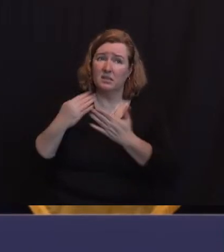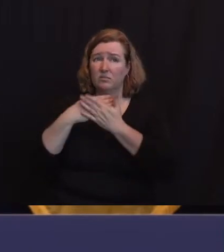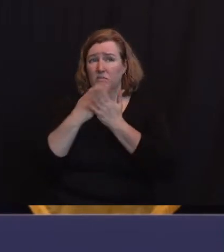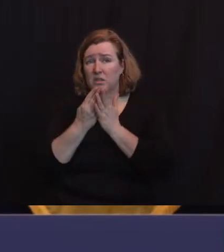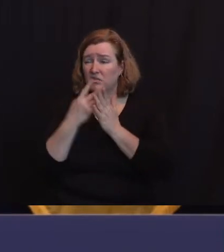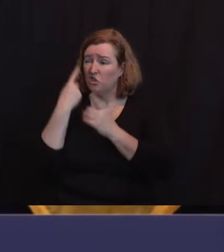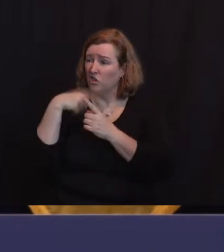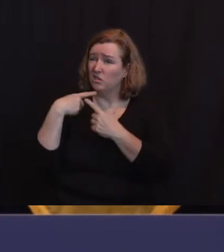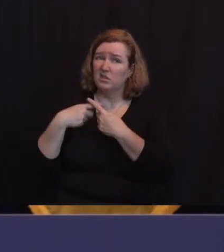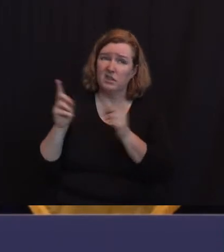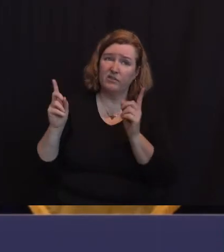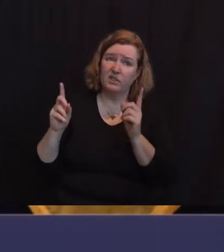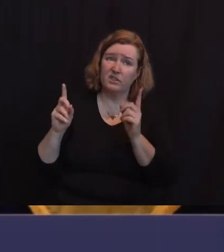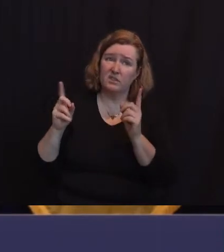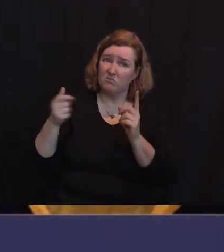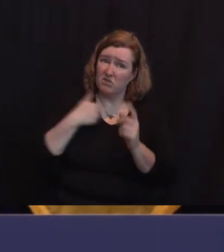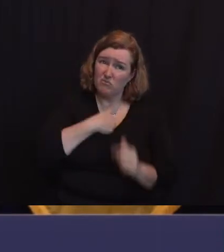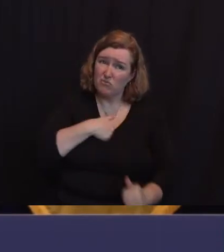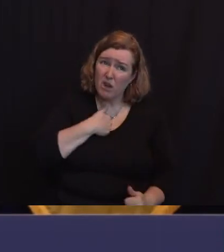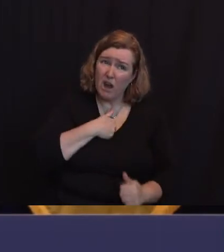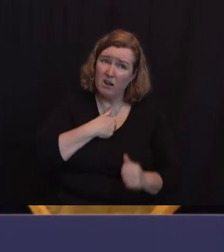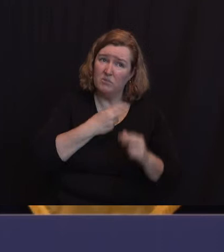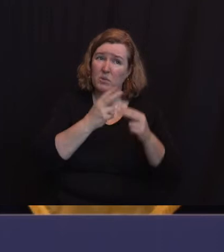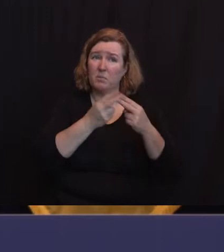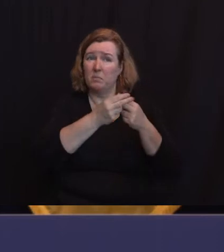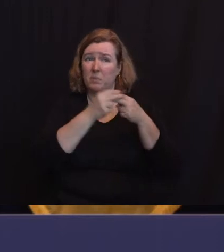you regret borrowing those $4 million.